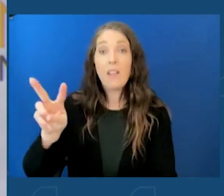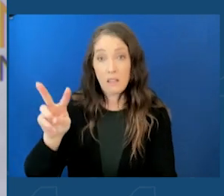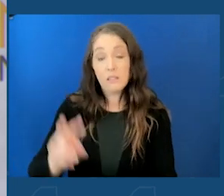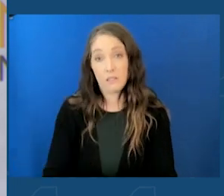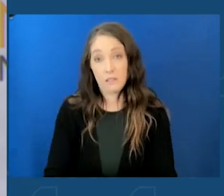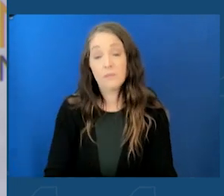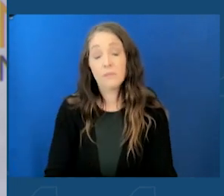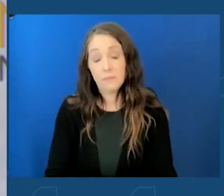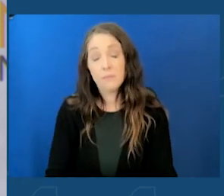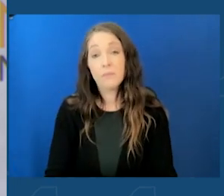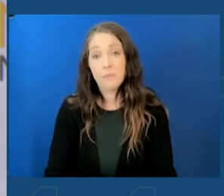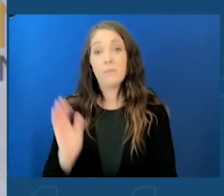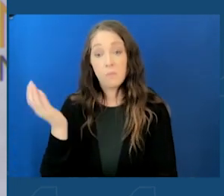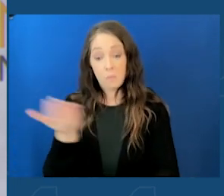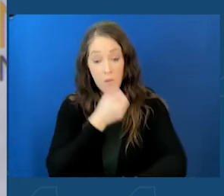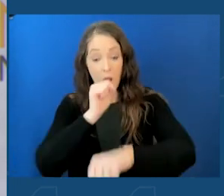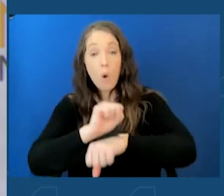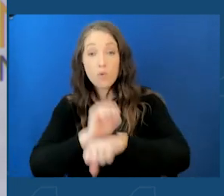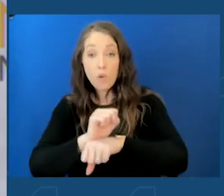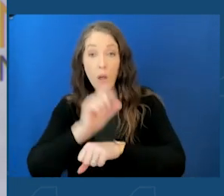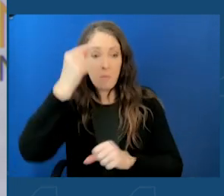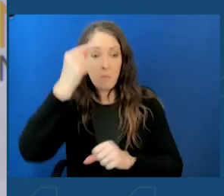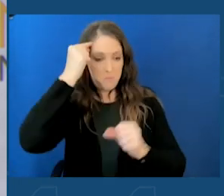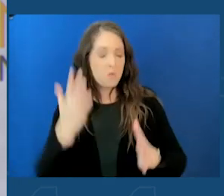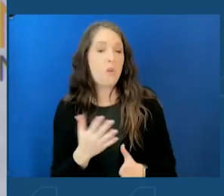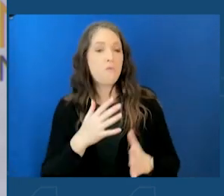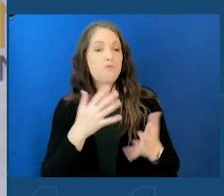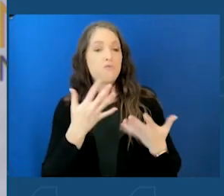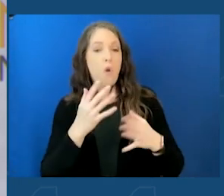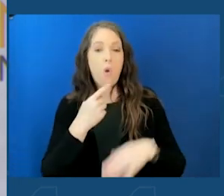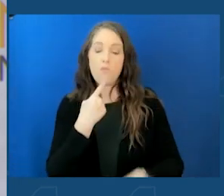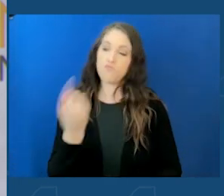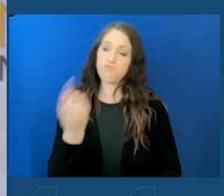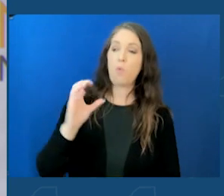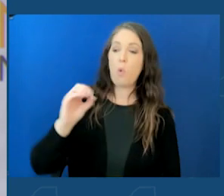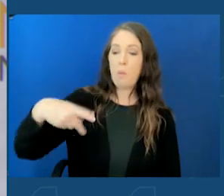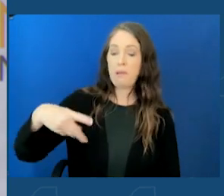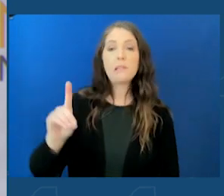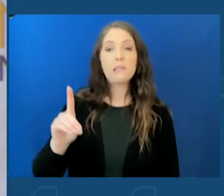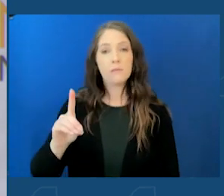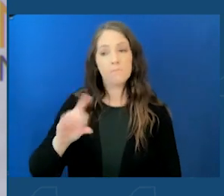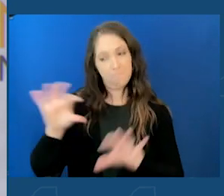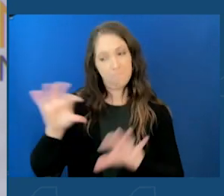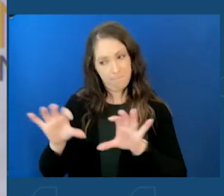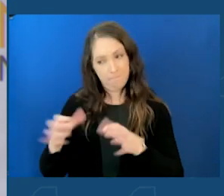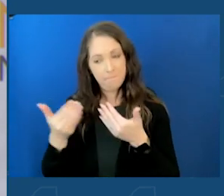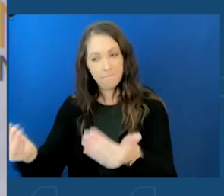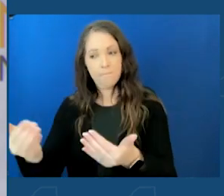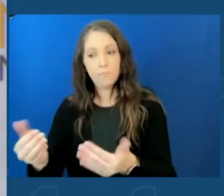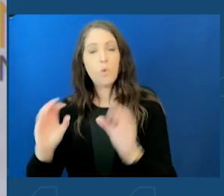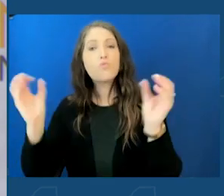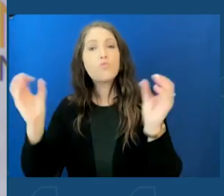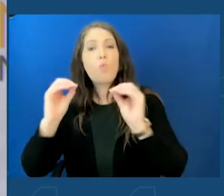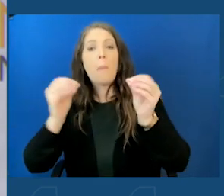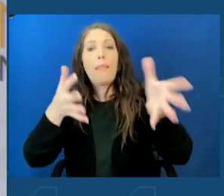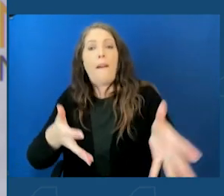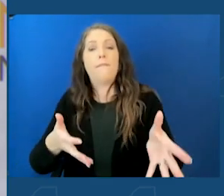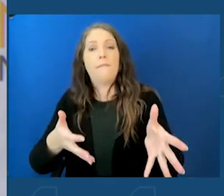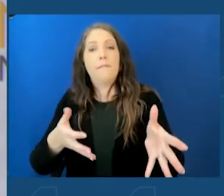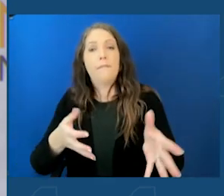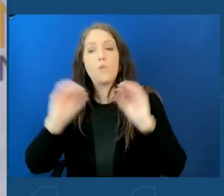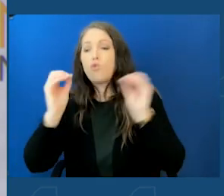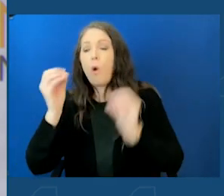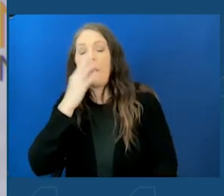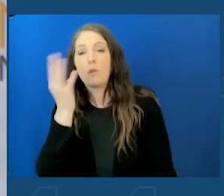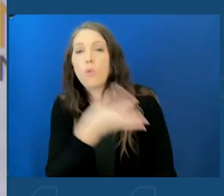our job, and the governor has charged OPDV with doing this, to making sure that no one gets left off, that the voices of